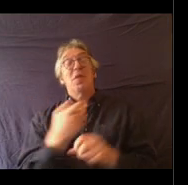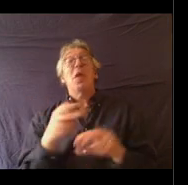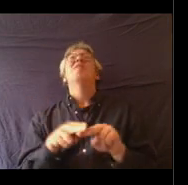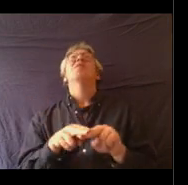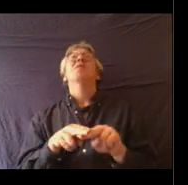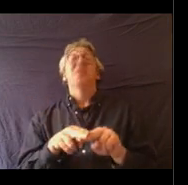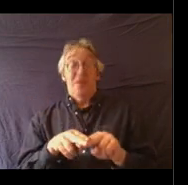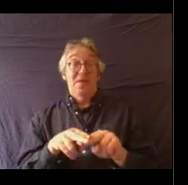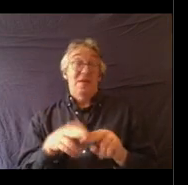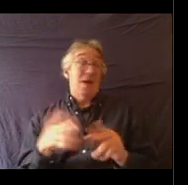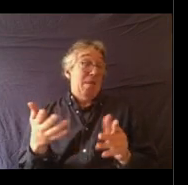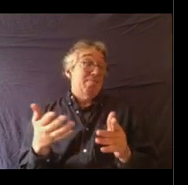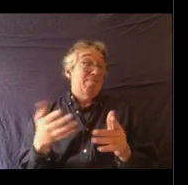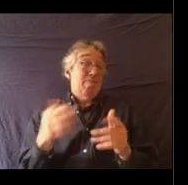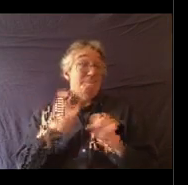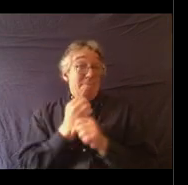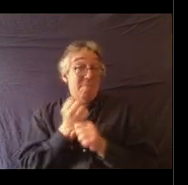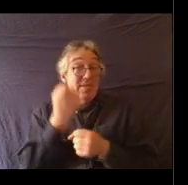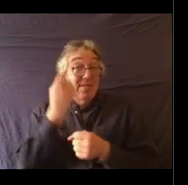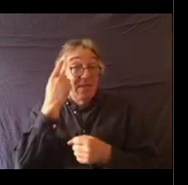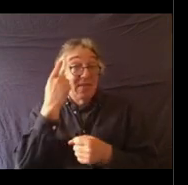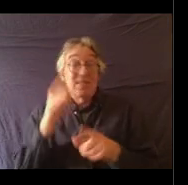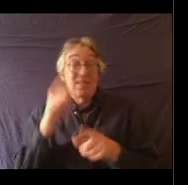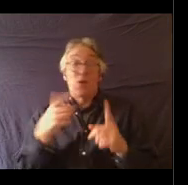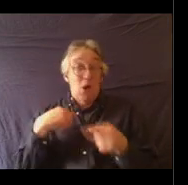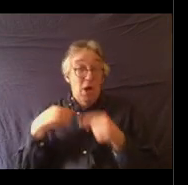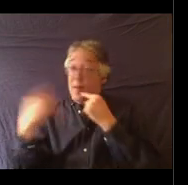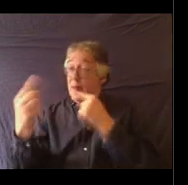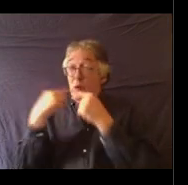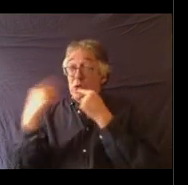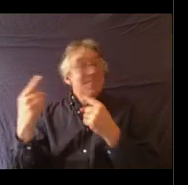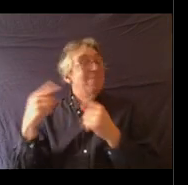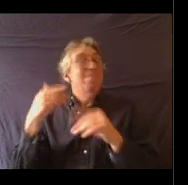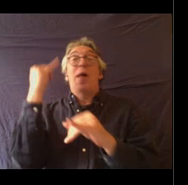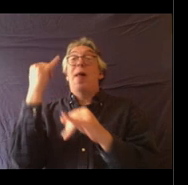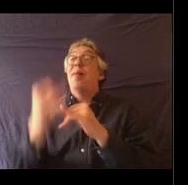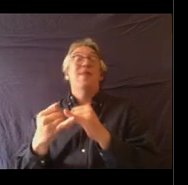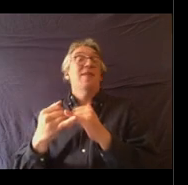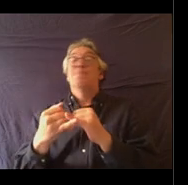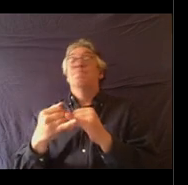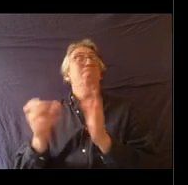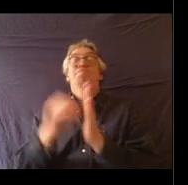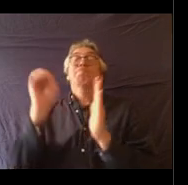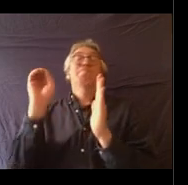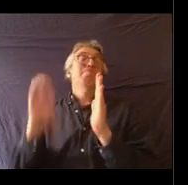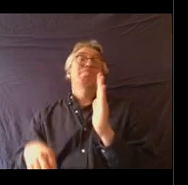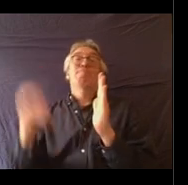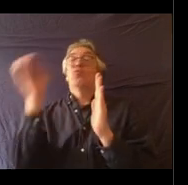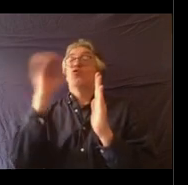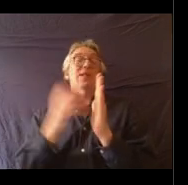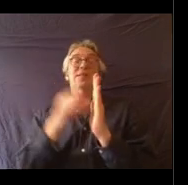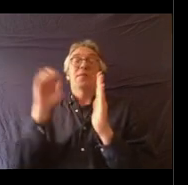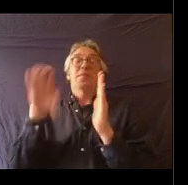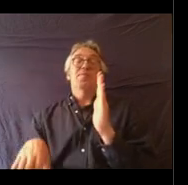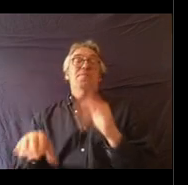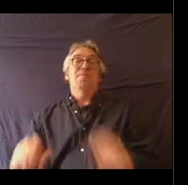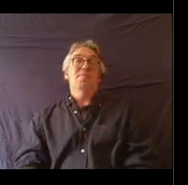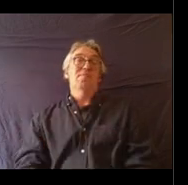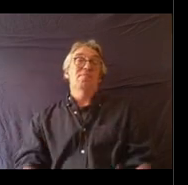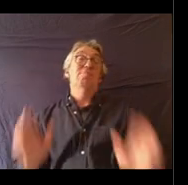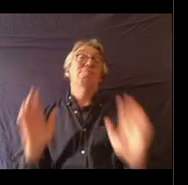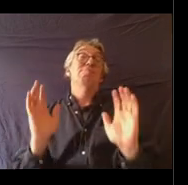sense also, but this was a very hard negotiation, and in the end we put in the text, which I think